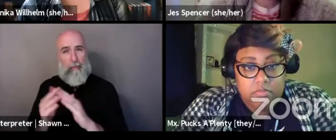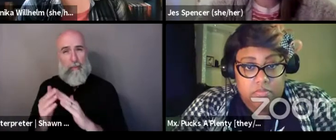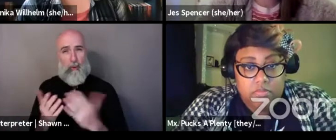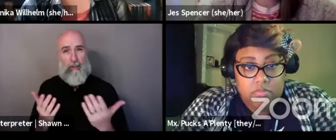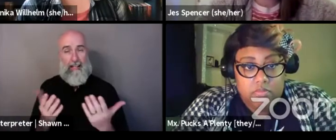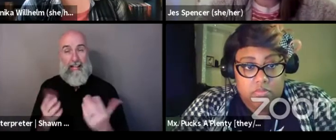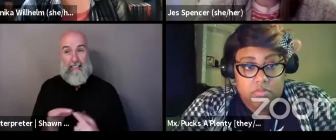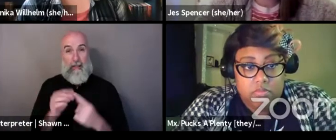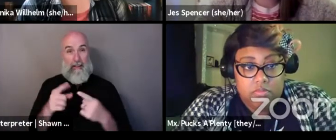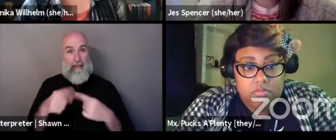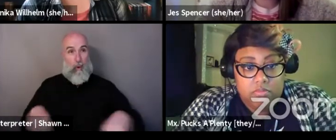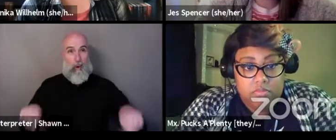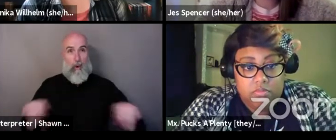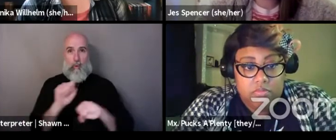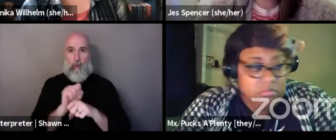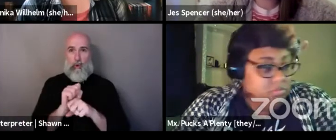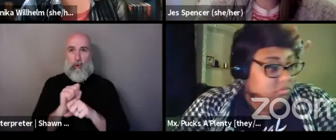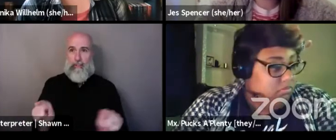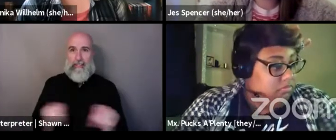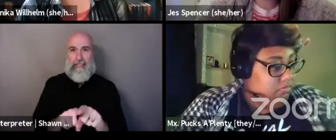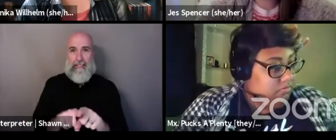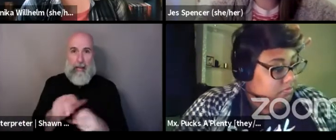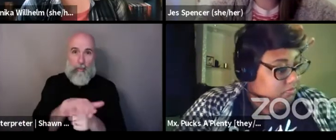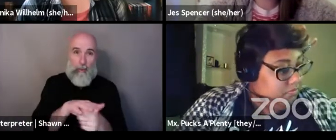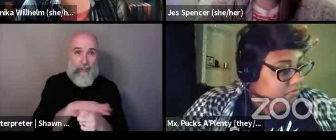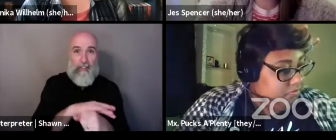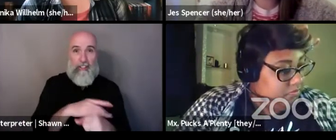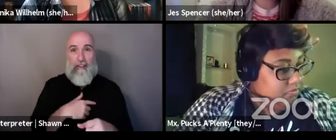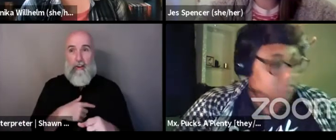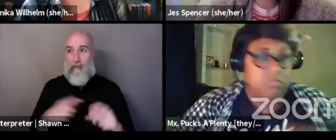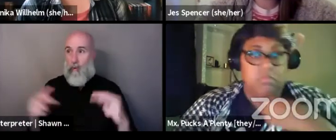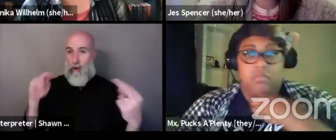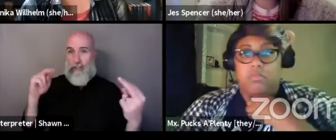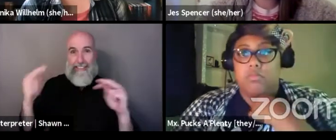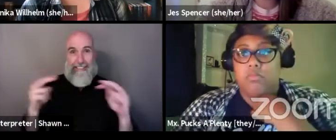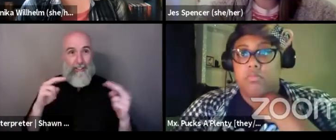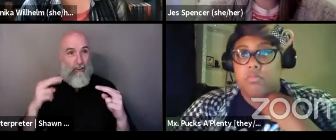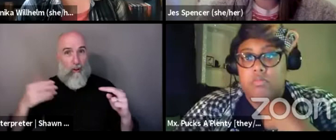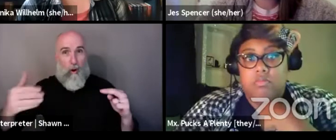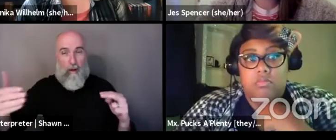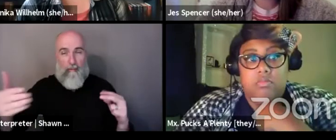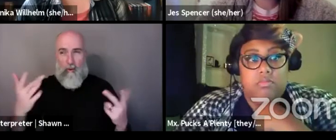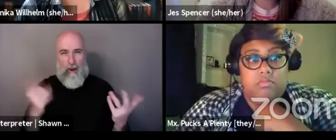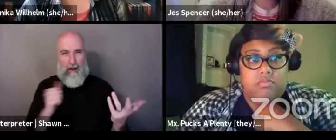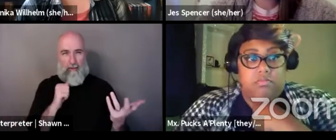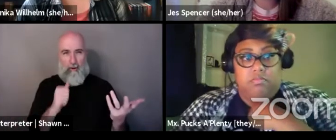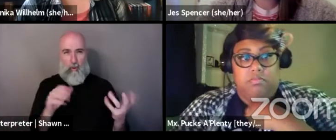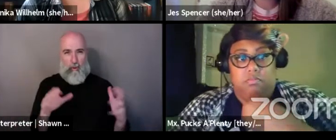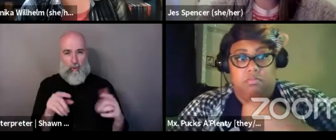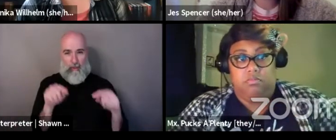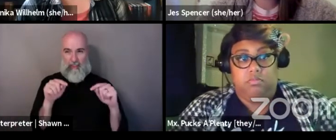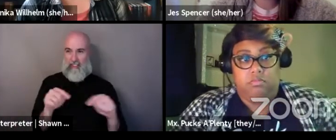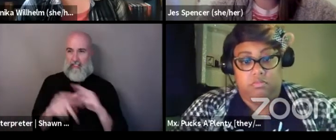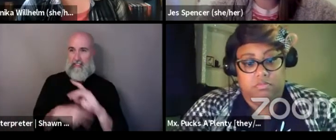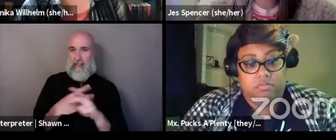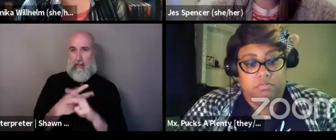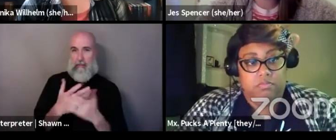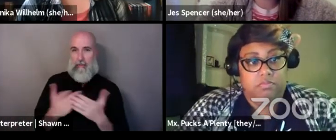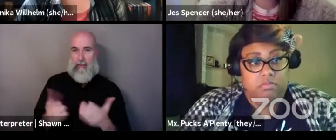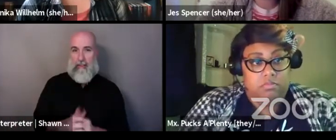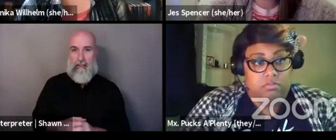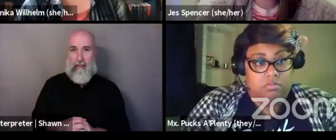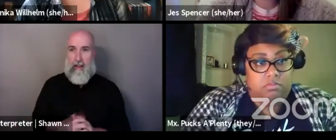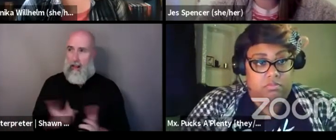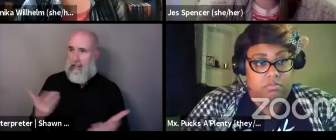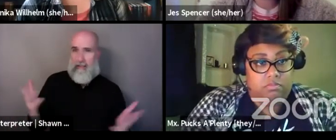all working in the same region, if we're all see each other a lot of the time, why don't we do these things that then it's like, let's have a